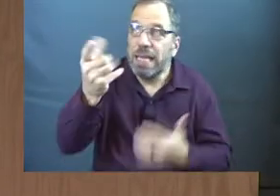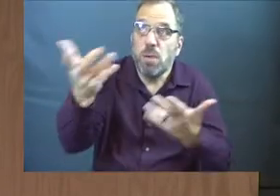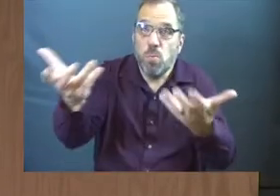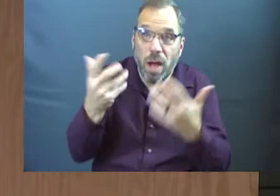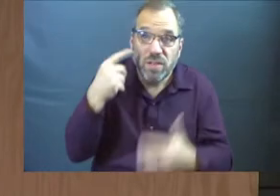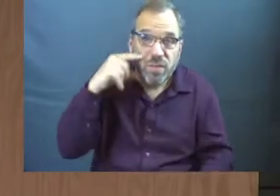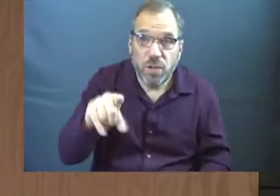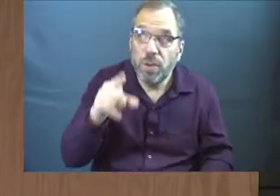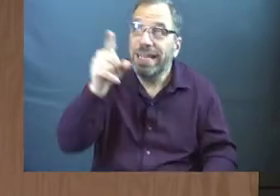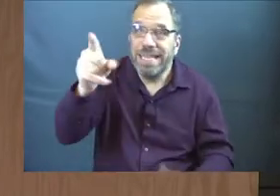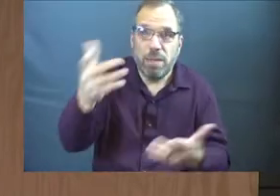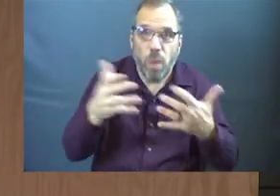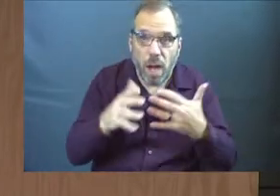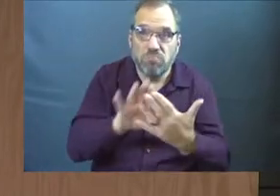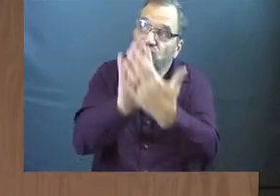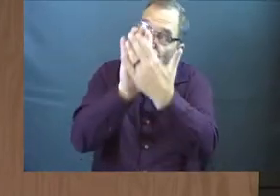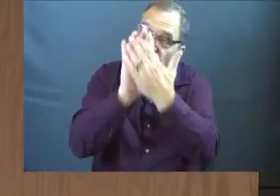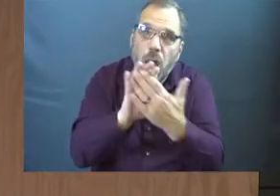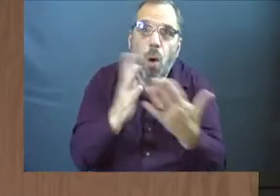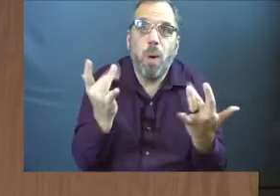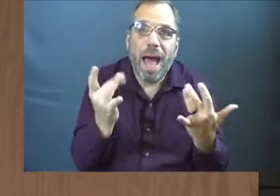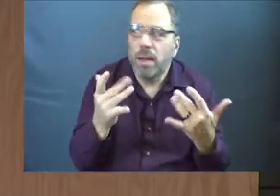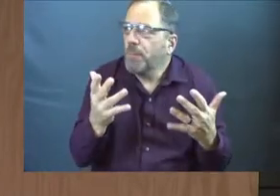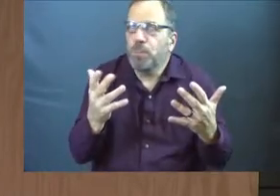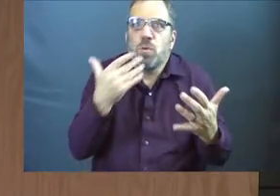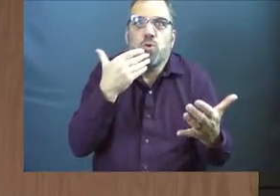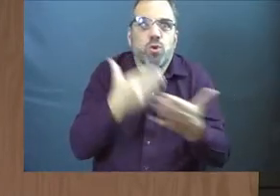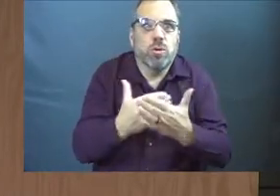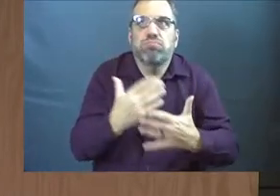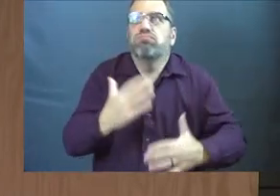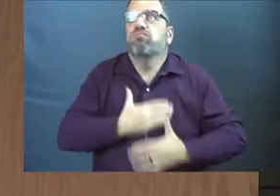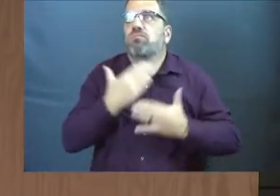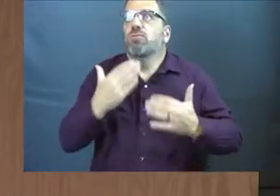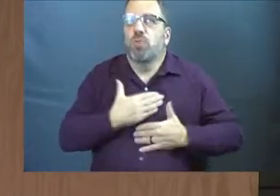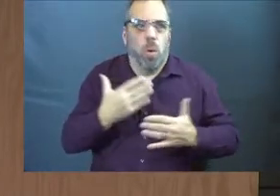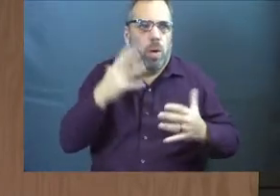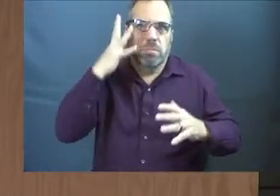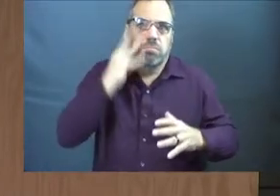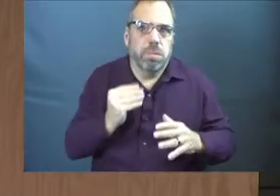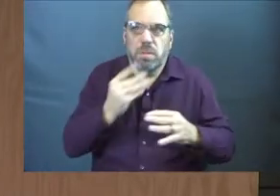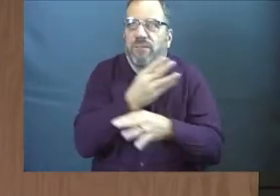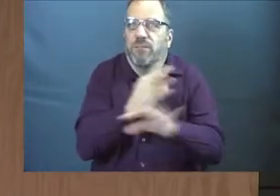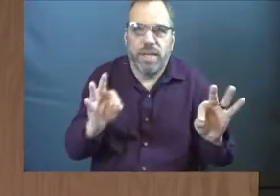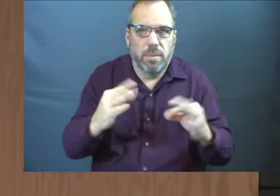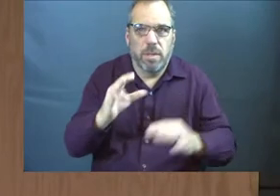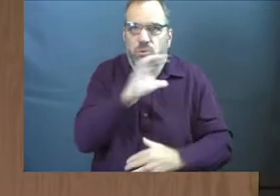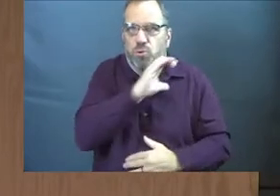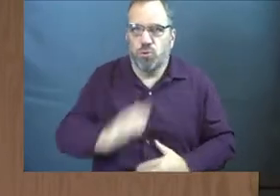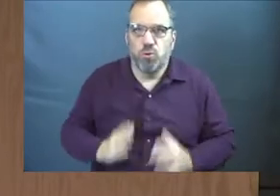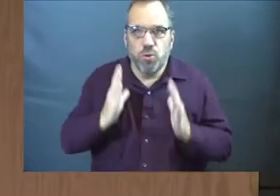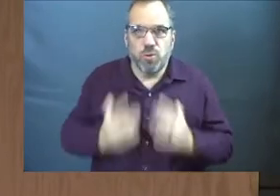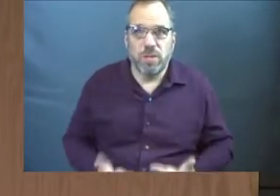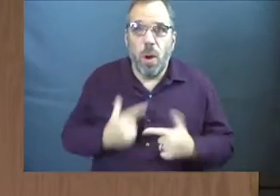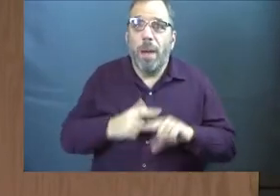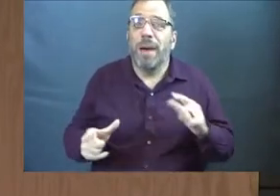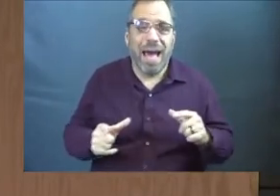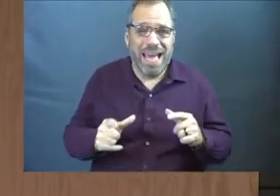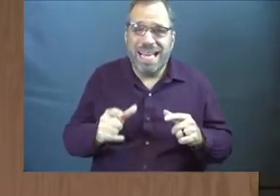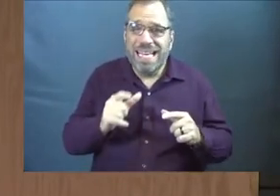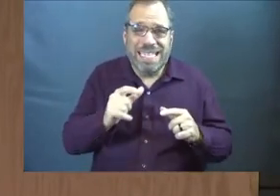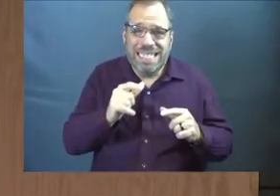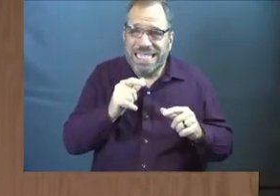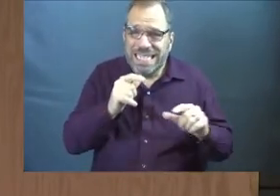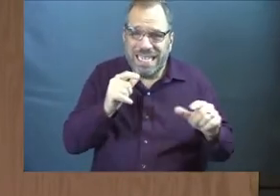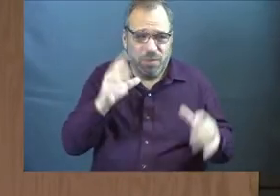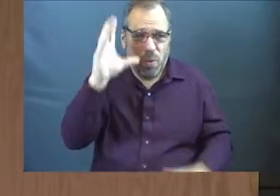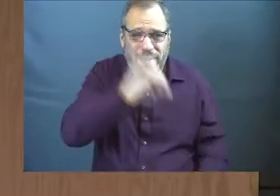wants for you, and he wants you to walk in those things so that you have greater joy and a greater experience of freedom in your Christian walk. But if you don't do